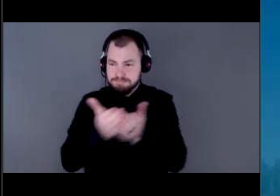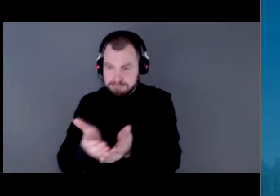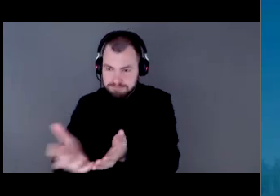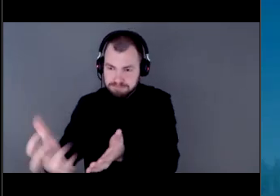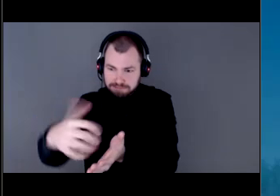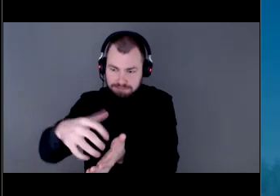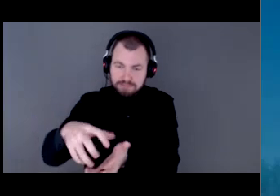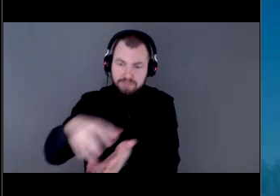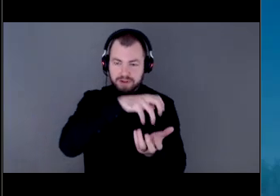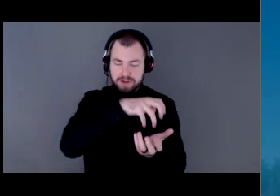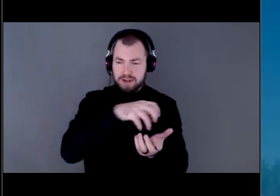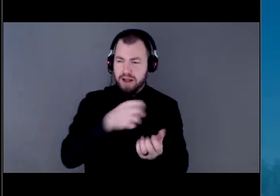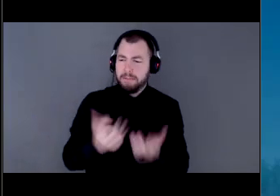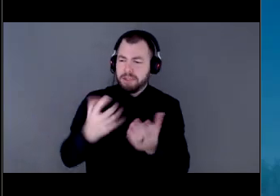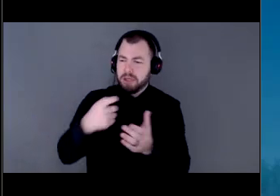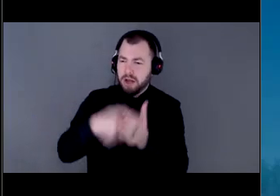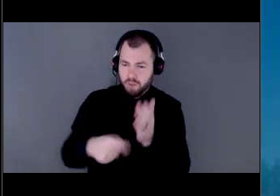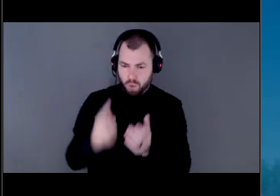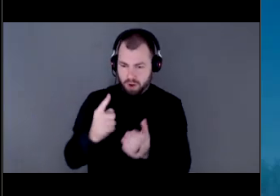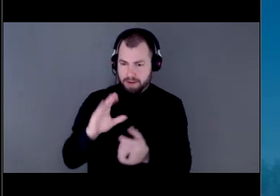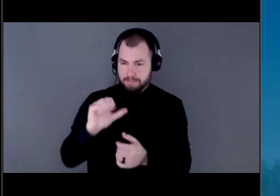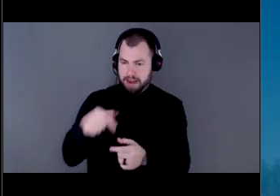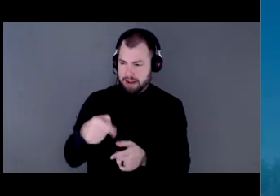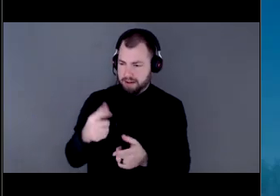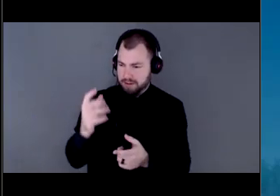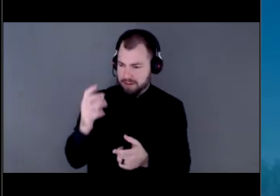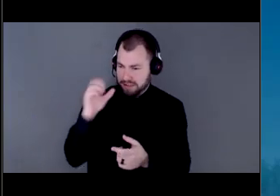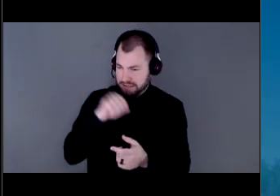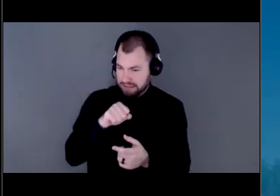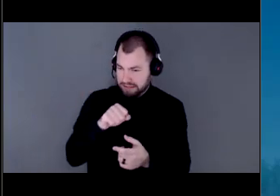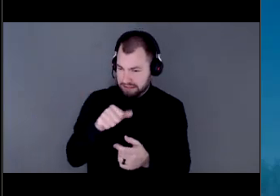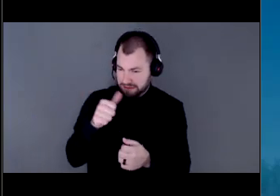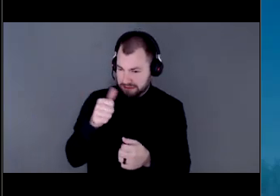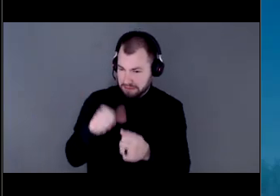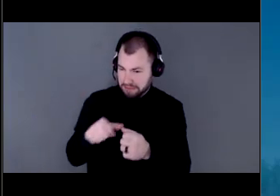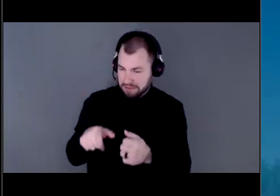Yeah, how much does one bag cost? Do you guess?